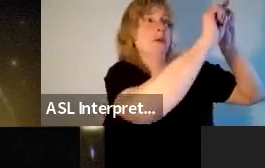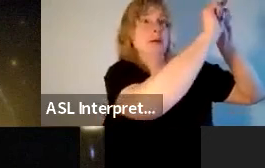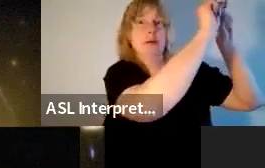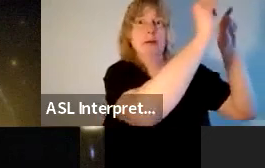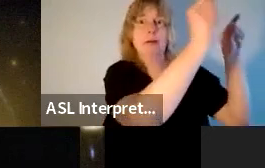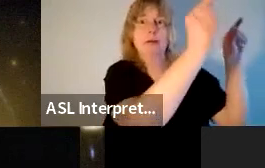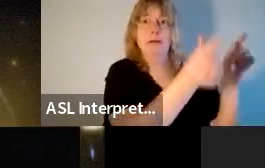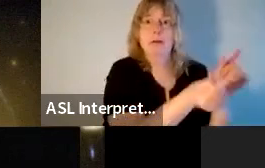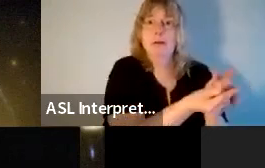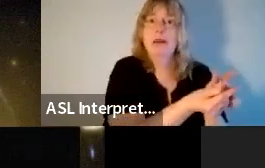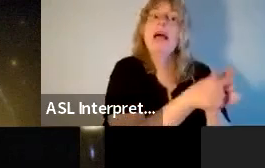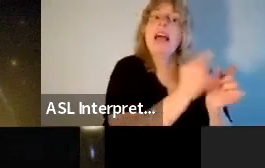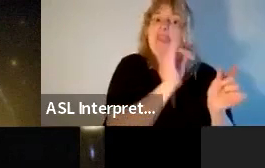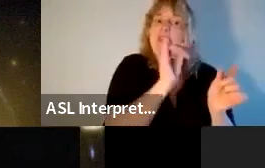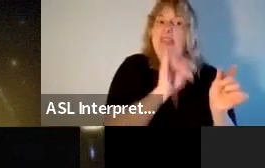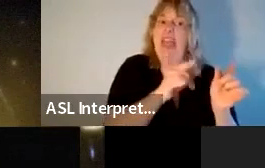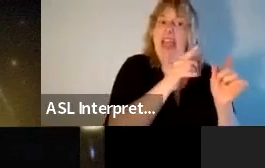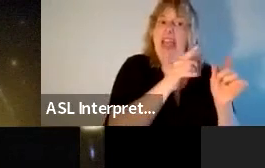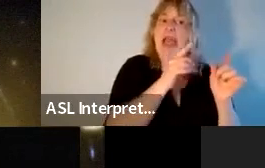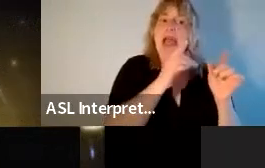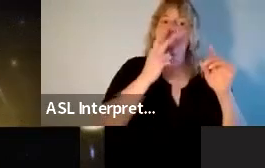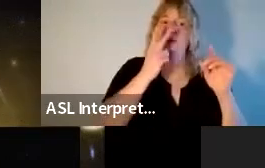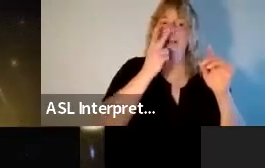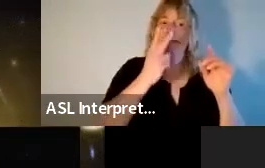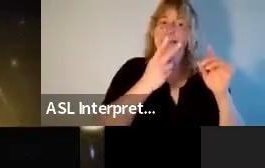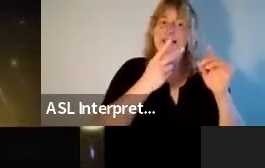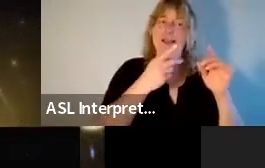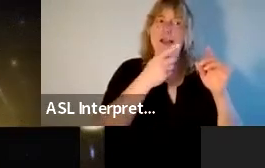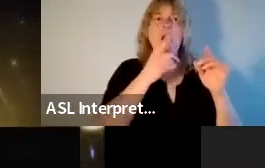gravity, which is bending that light into this funny circular